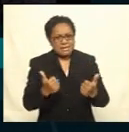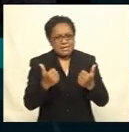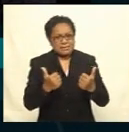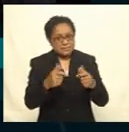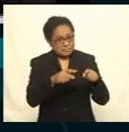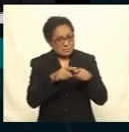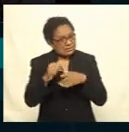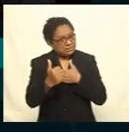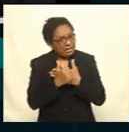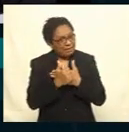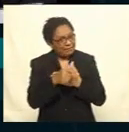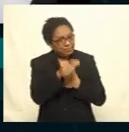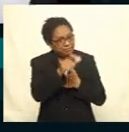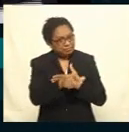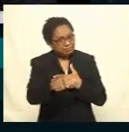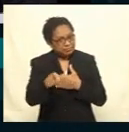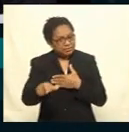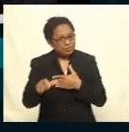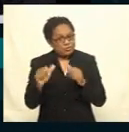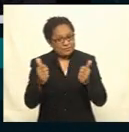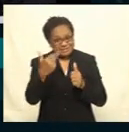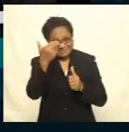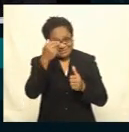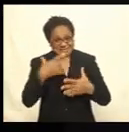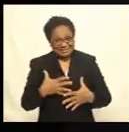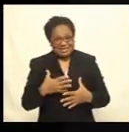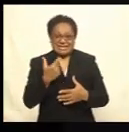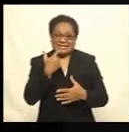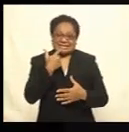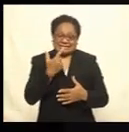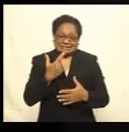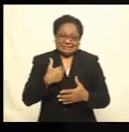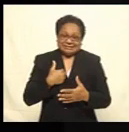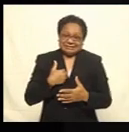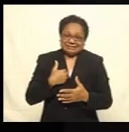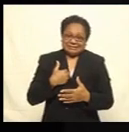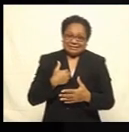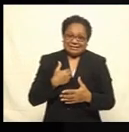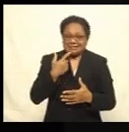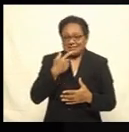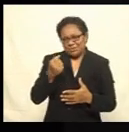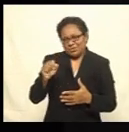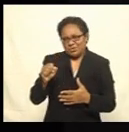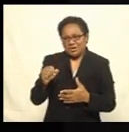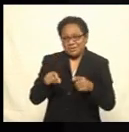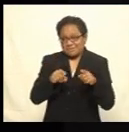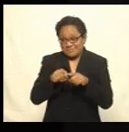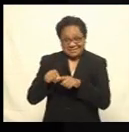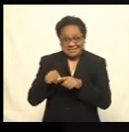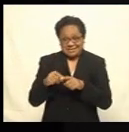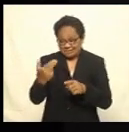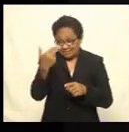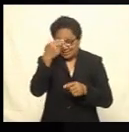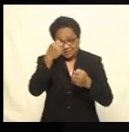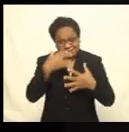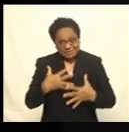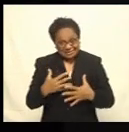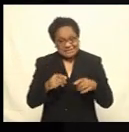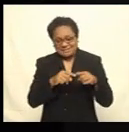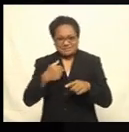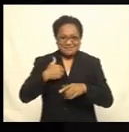as much as I'd love to answer that question with a yes, but unfortunately it's a no. Just because you are